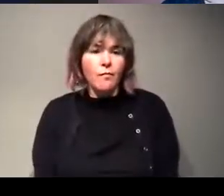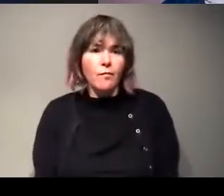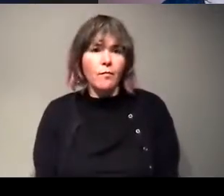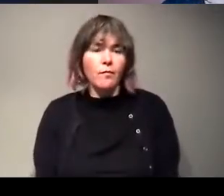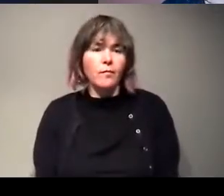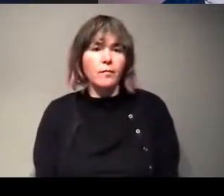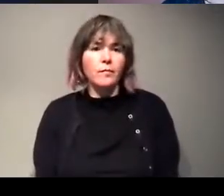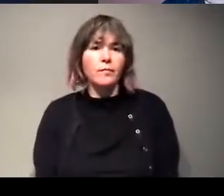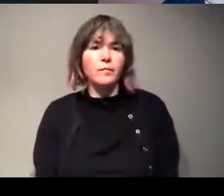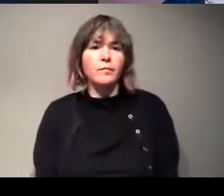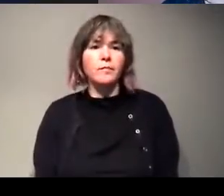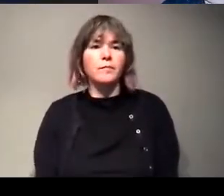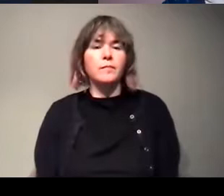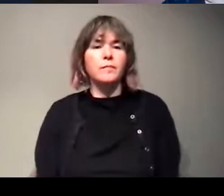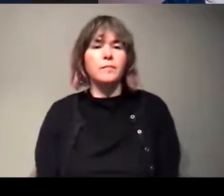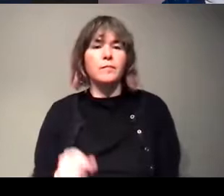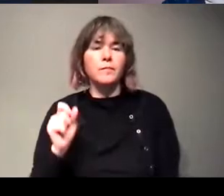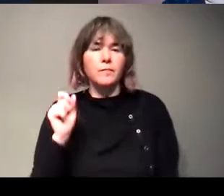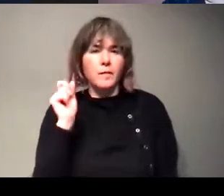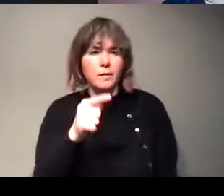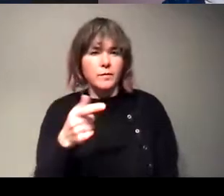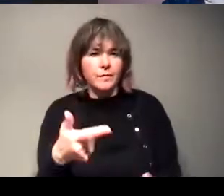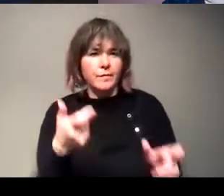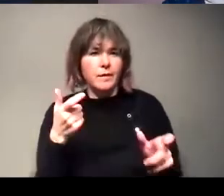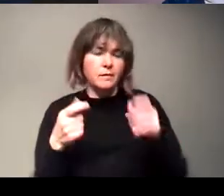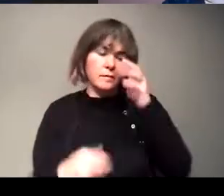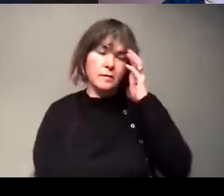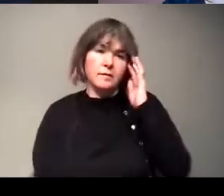a quick fire question. What, and this is also